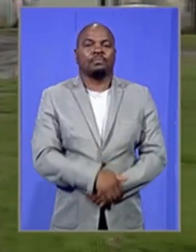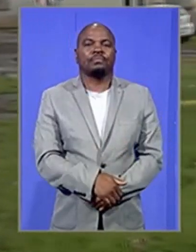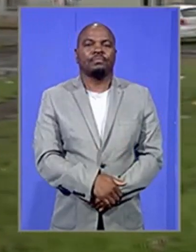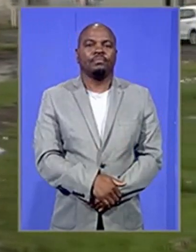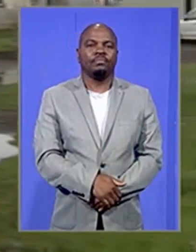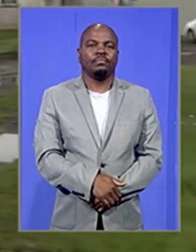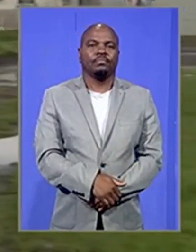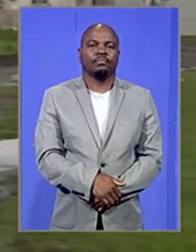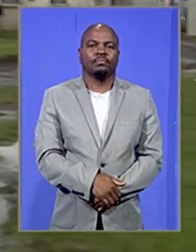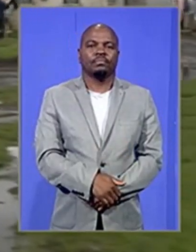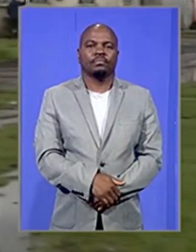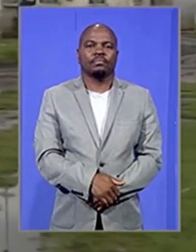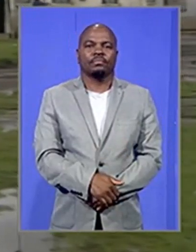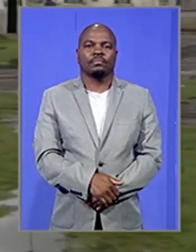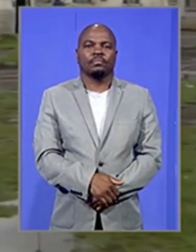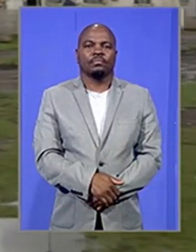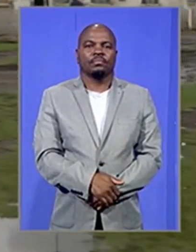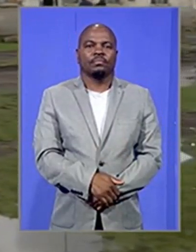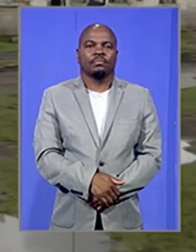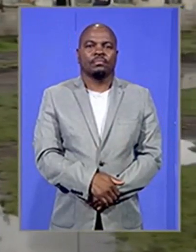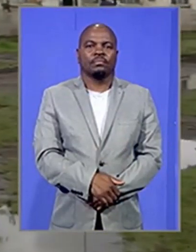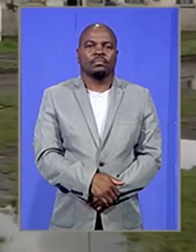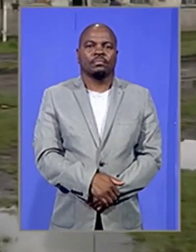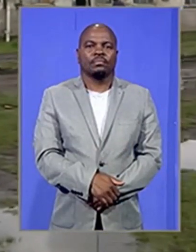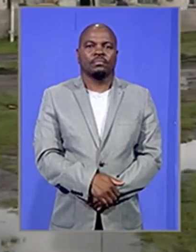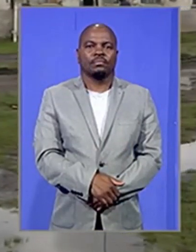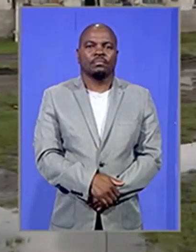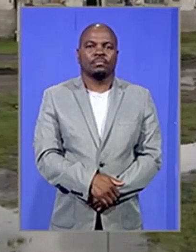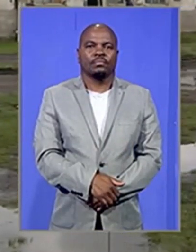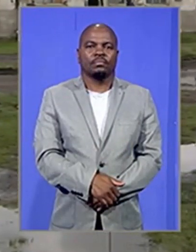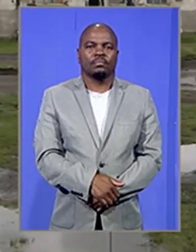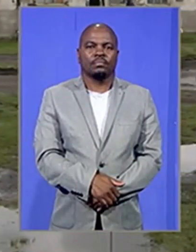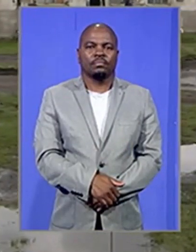Offense Stimo, SABC News, Mansfield Hostel kwa Soweto.